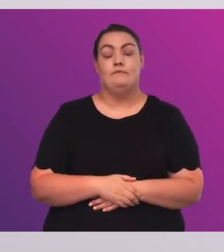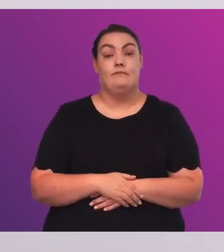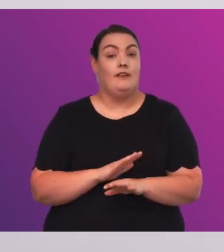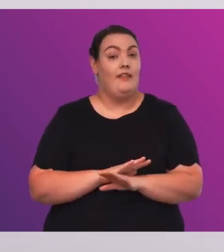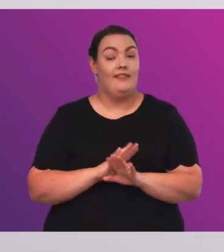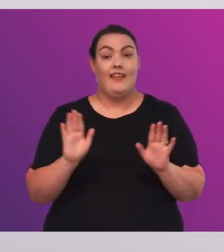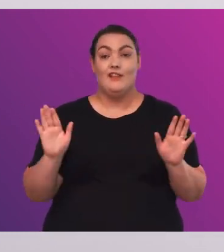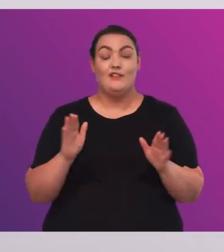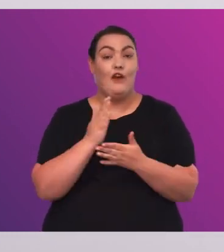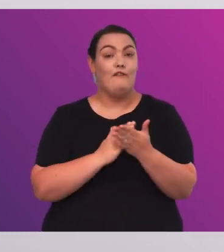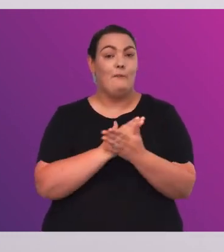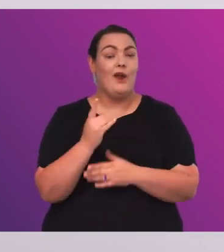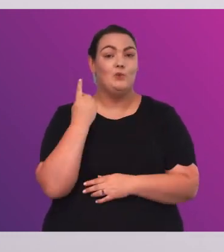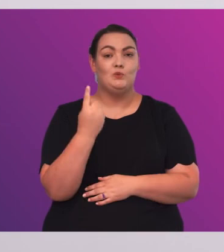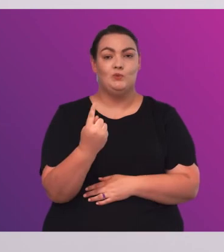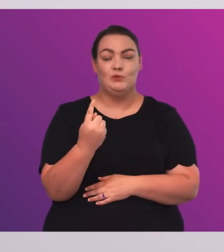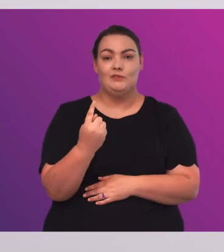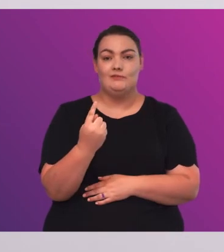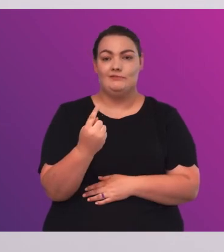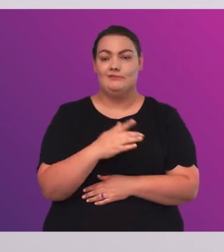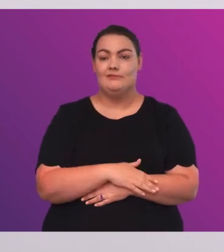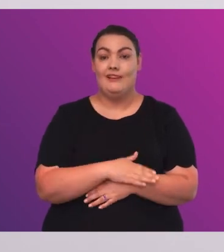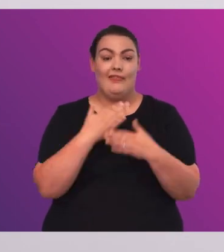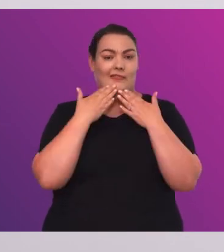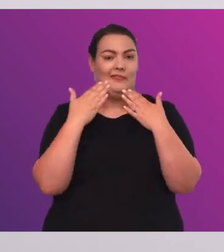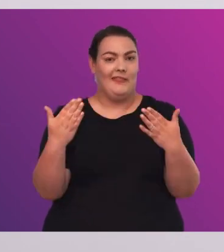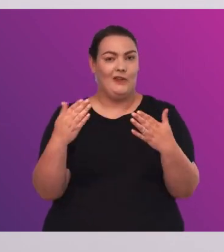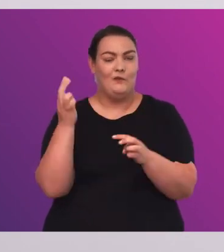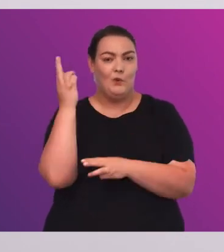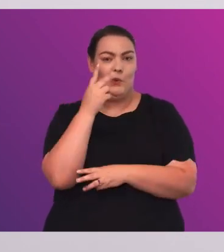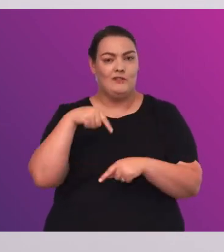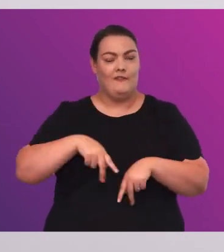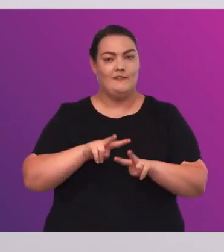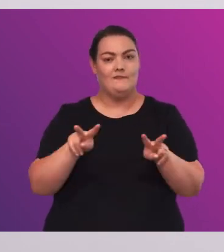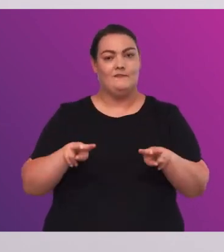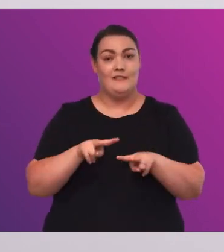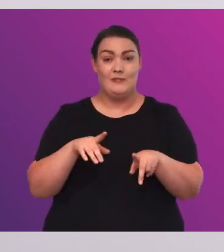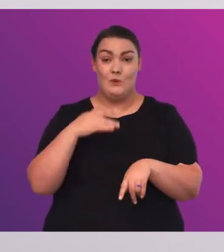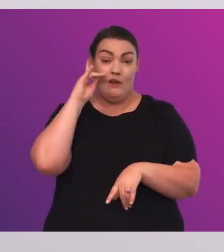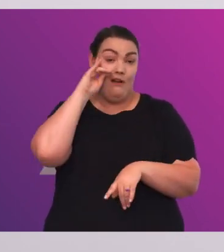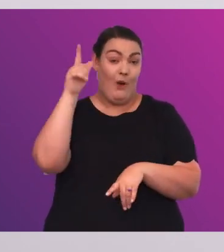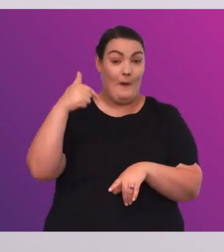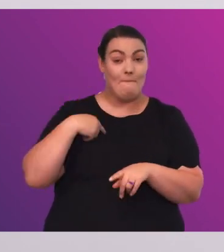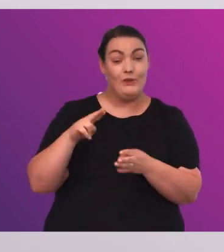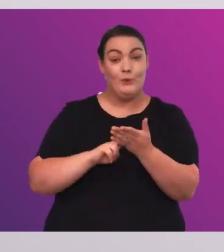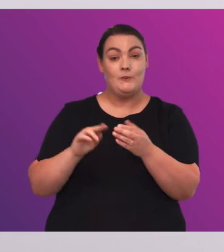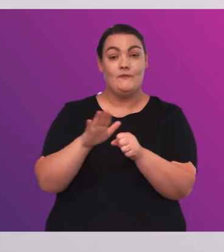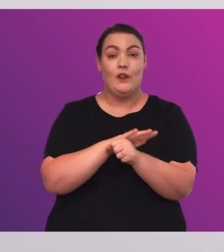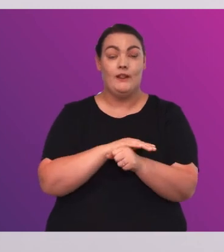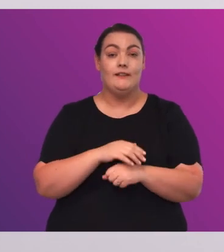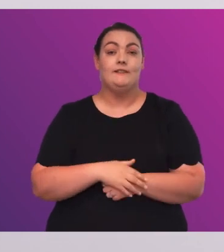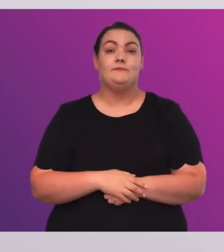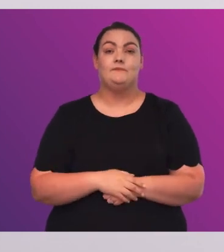That's it for part one of our guide. Thank you for taking the time to watch this video, and I hope you found the information